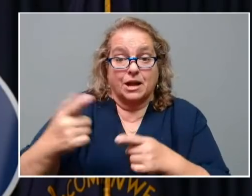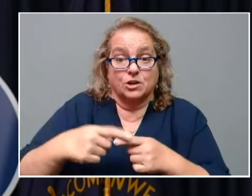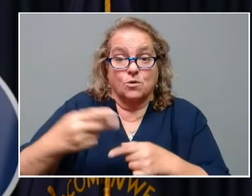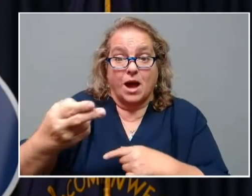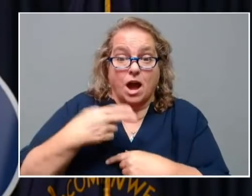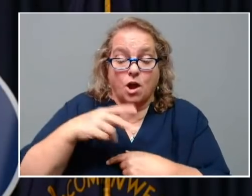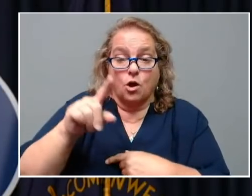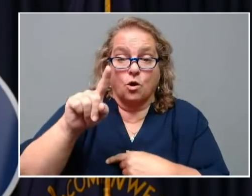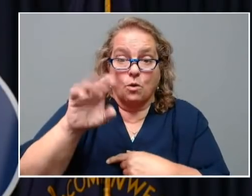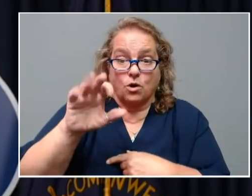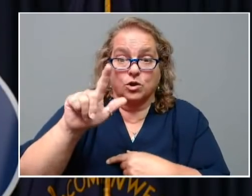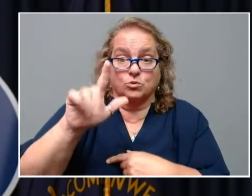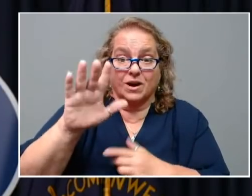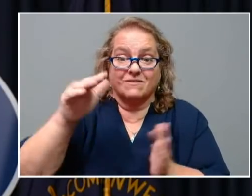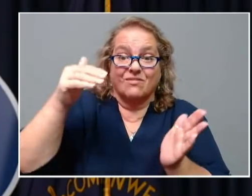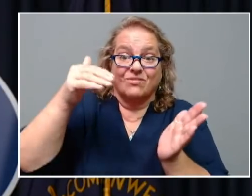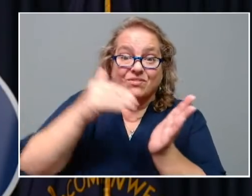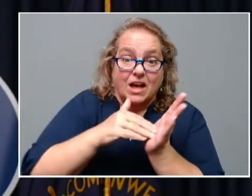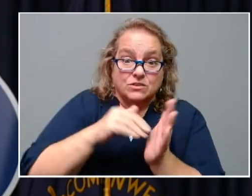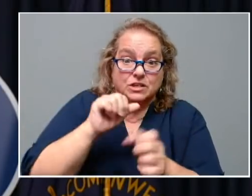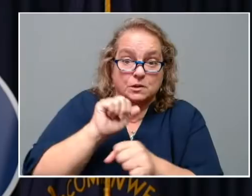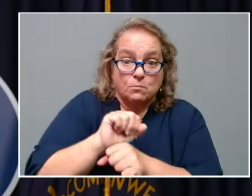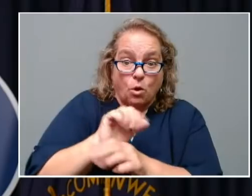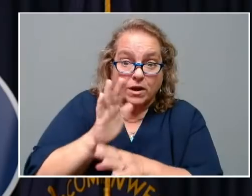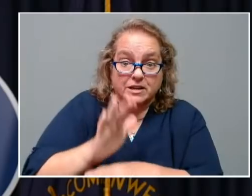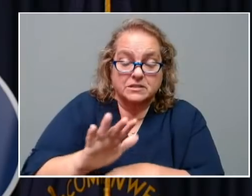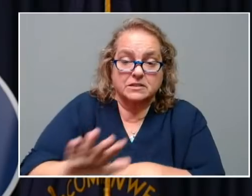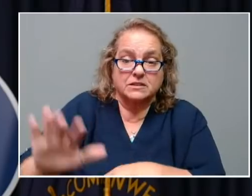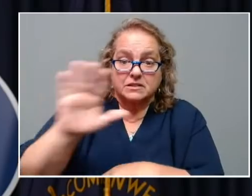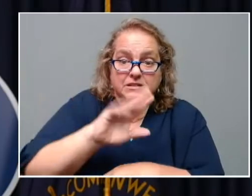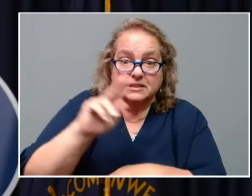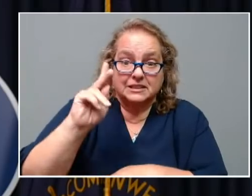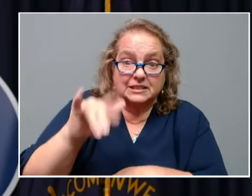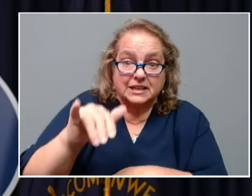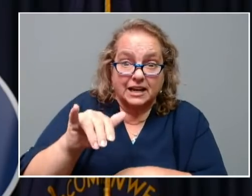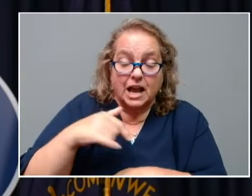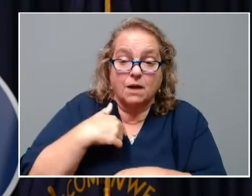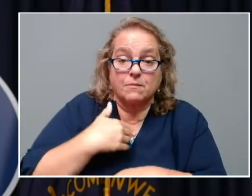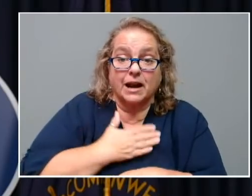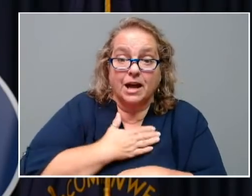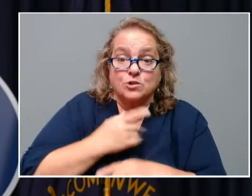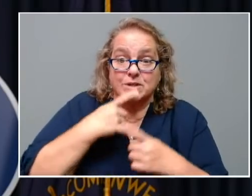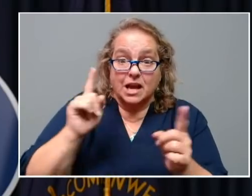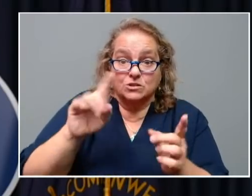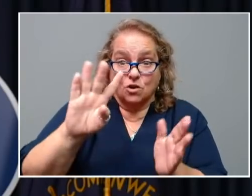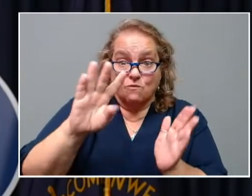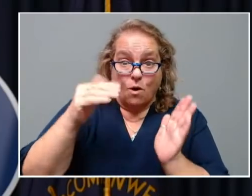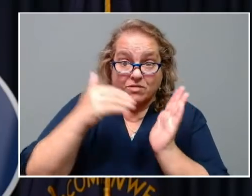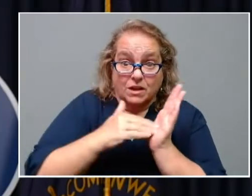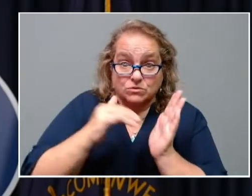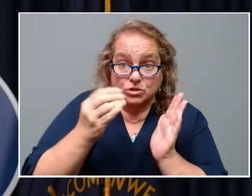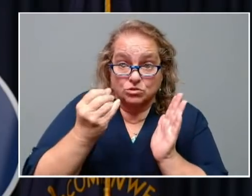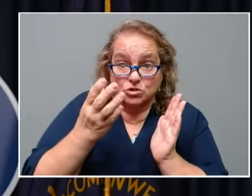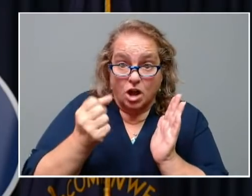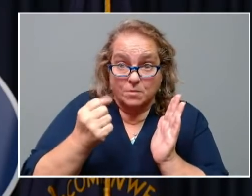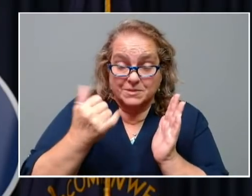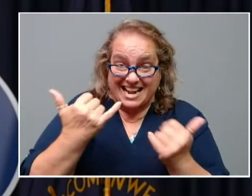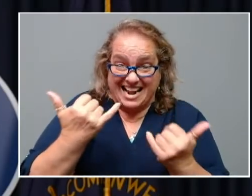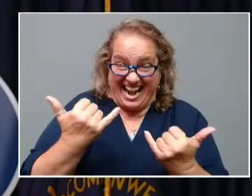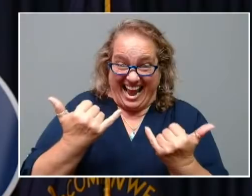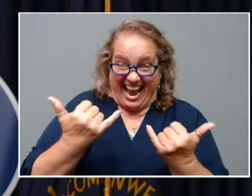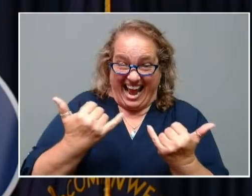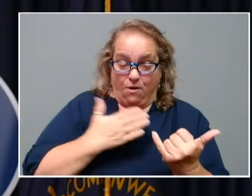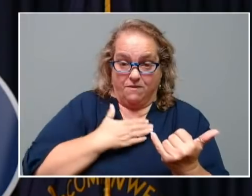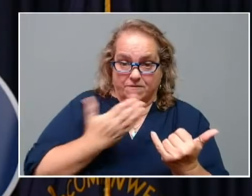125,000 employees across the country. I'm excited to announce that 4,000 of those jobs are available right here in